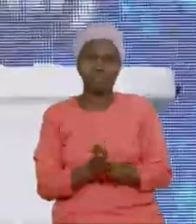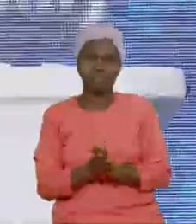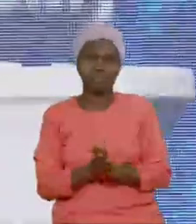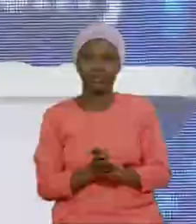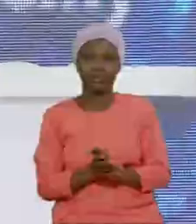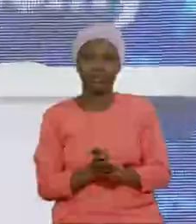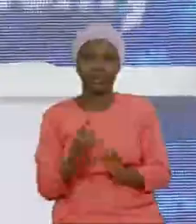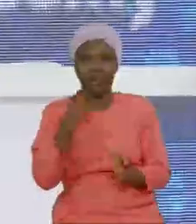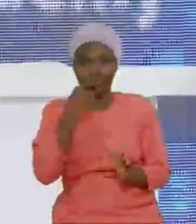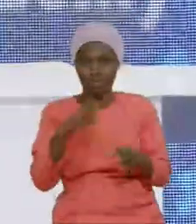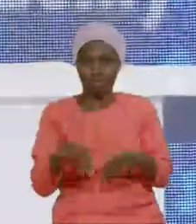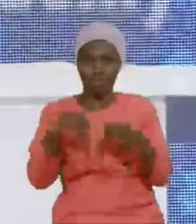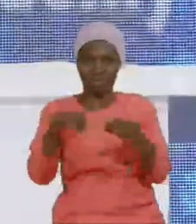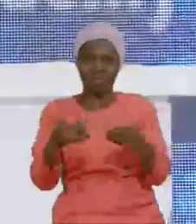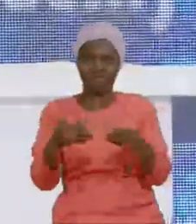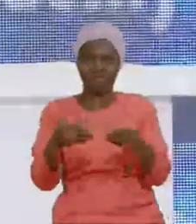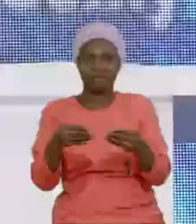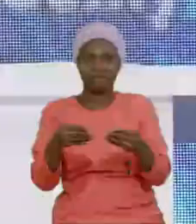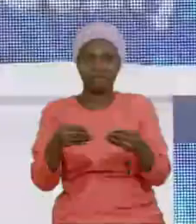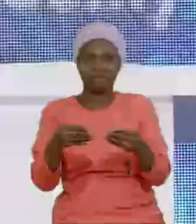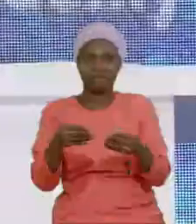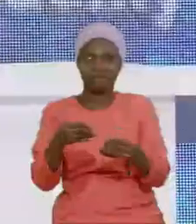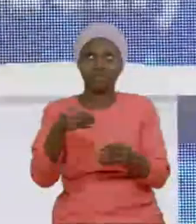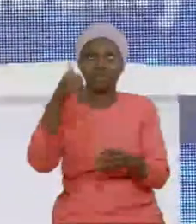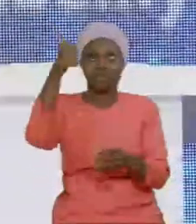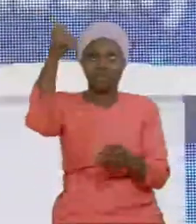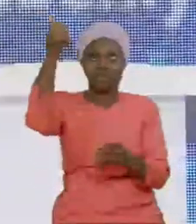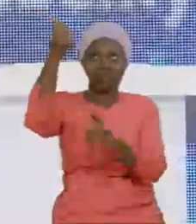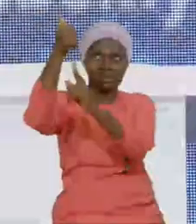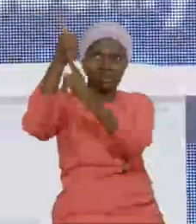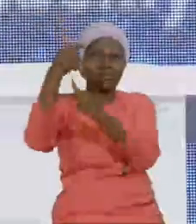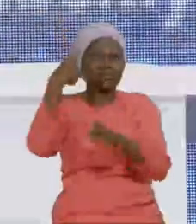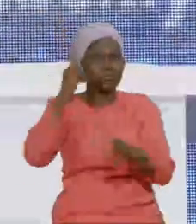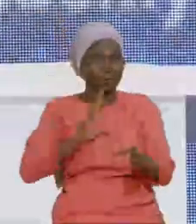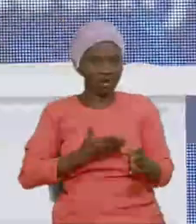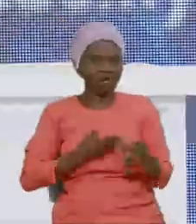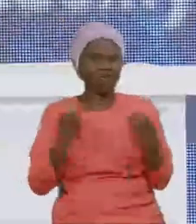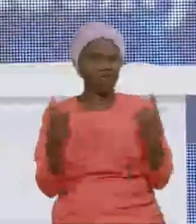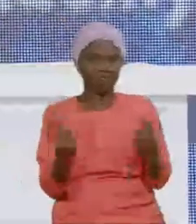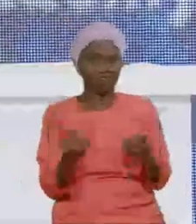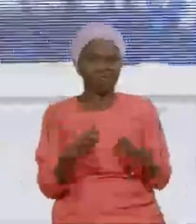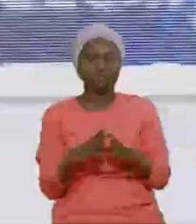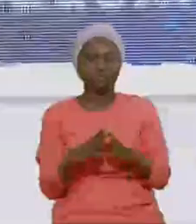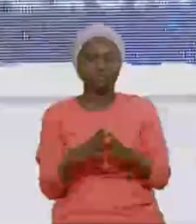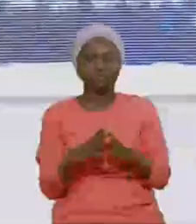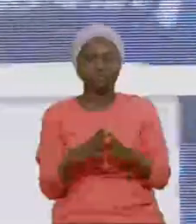who gave Himself for our sins.